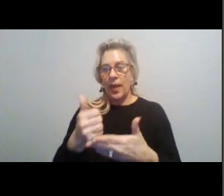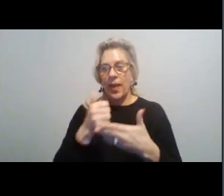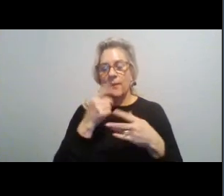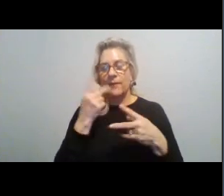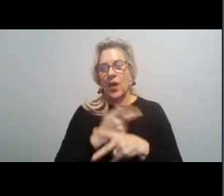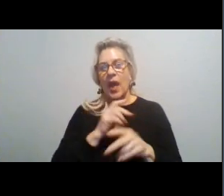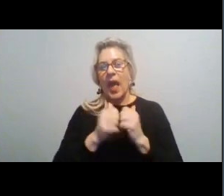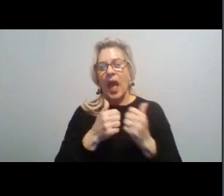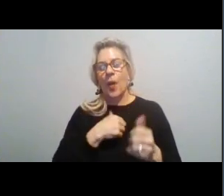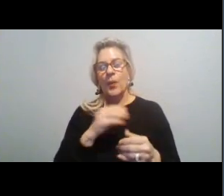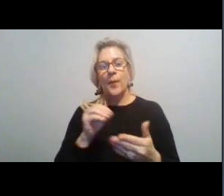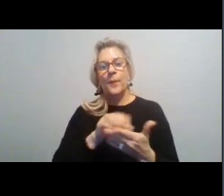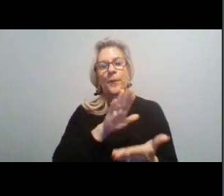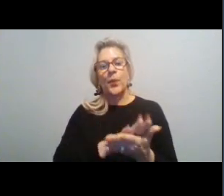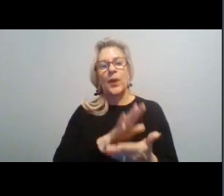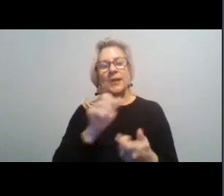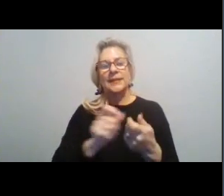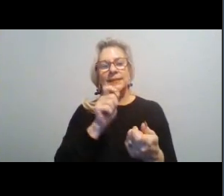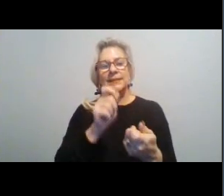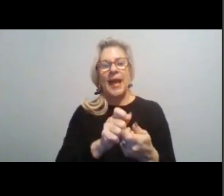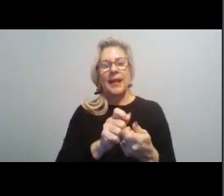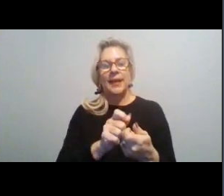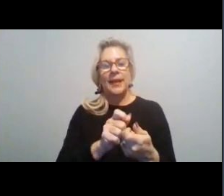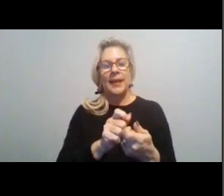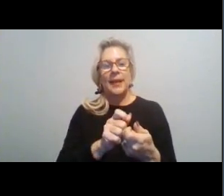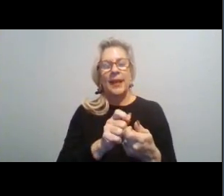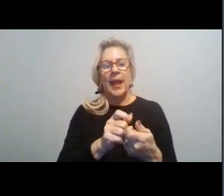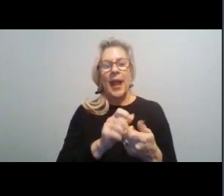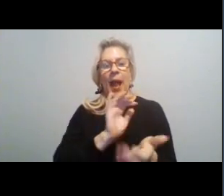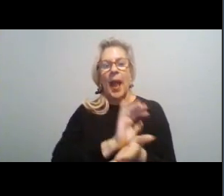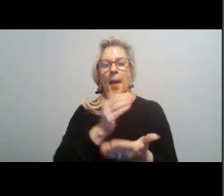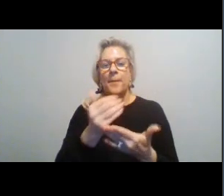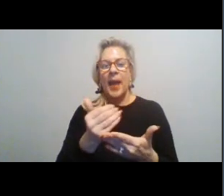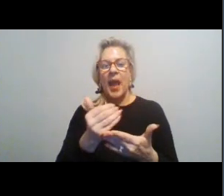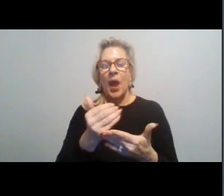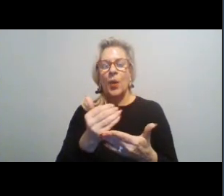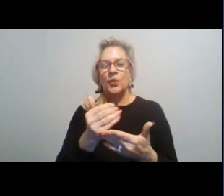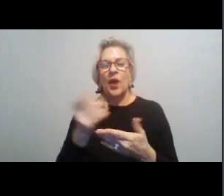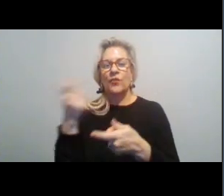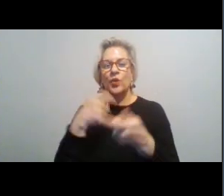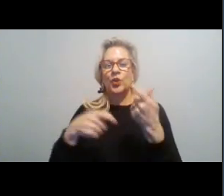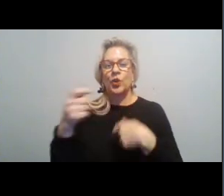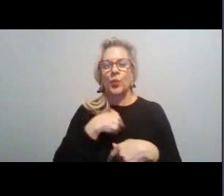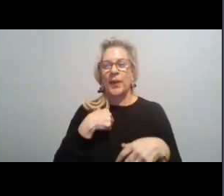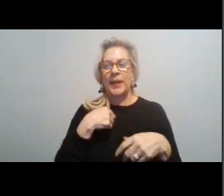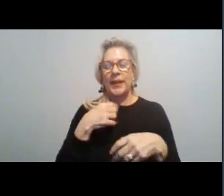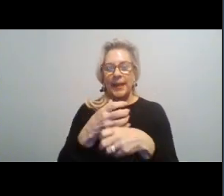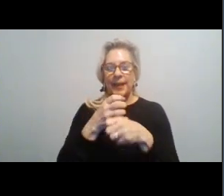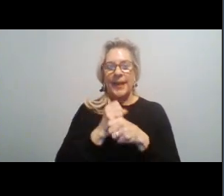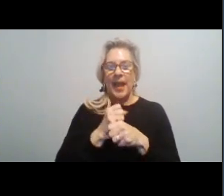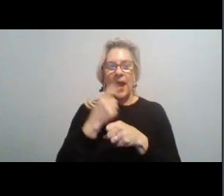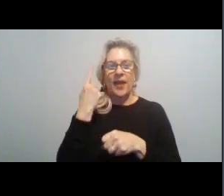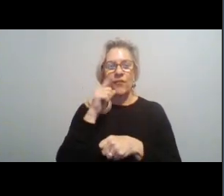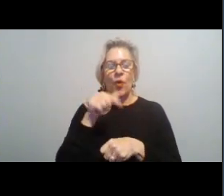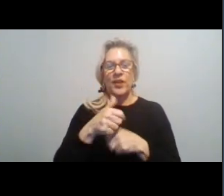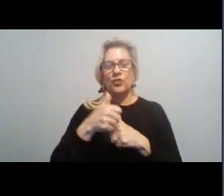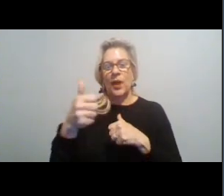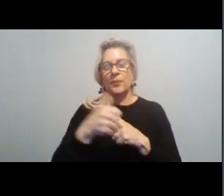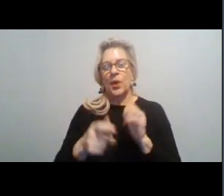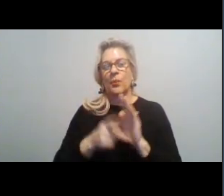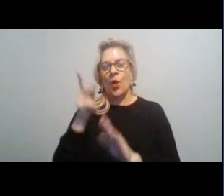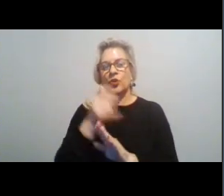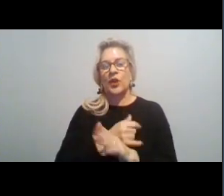we put dollar figures on the return on investment that we get from investing in active transportation projects. And then when we